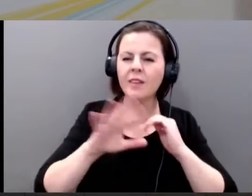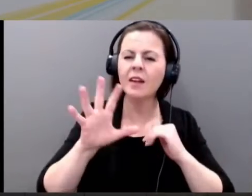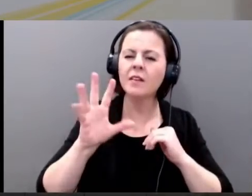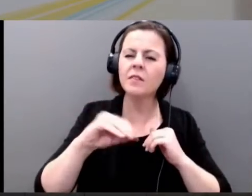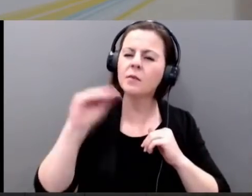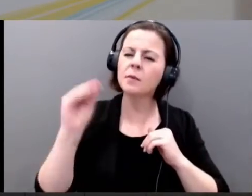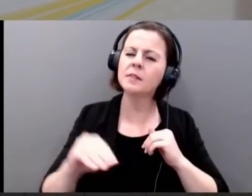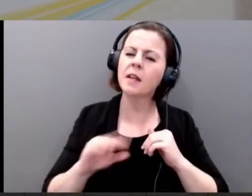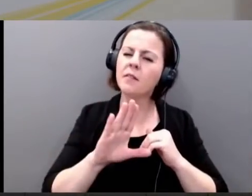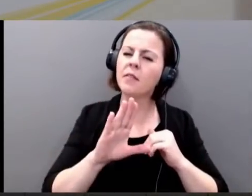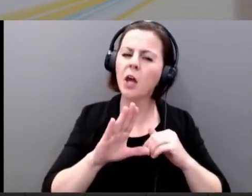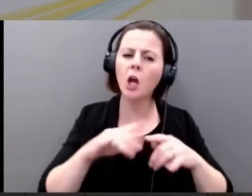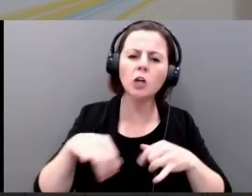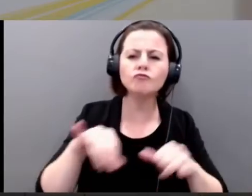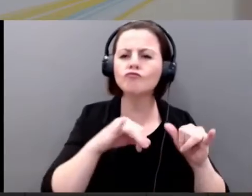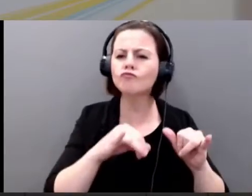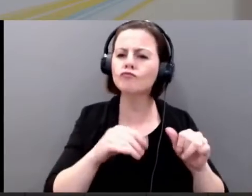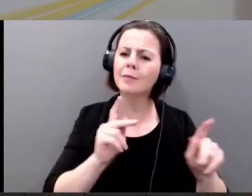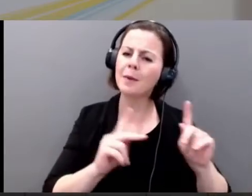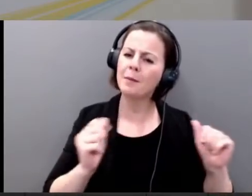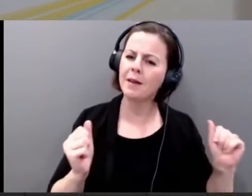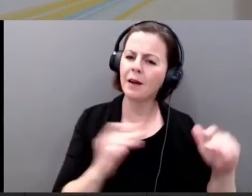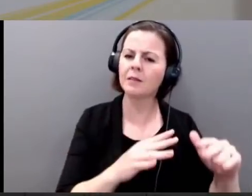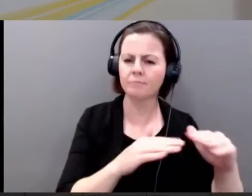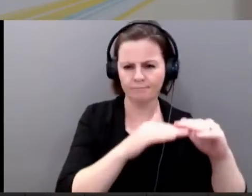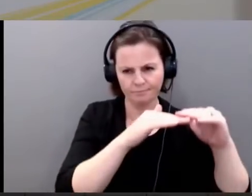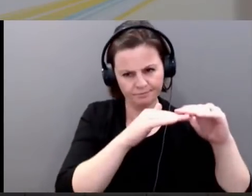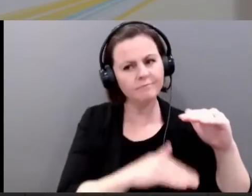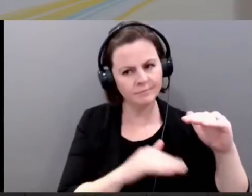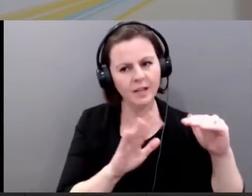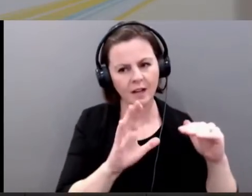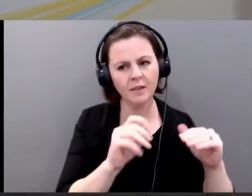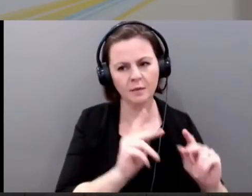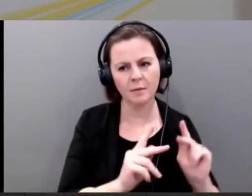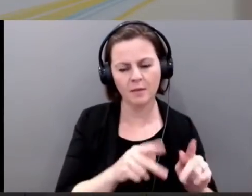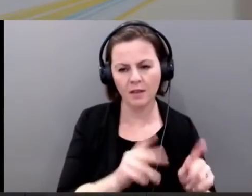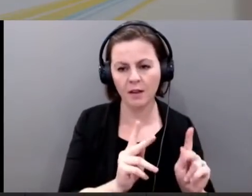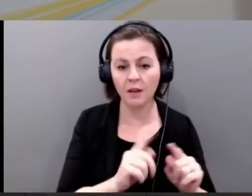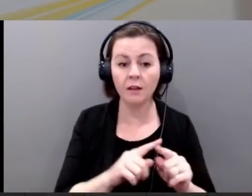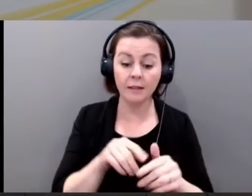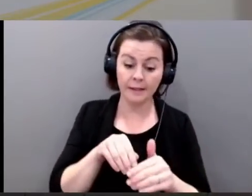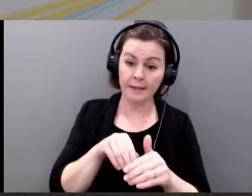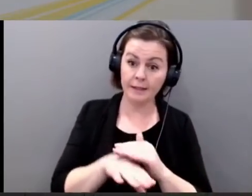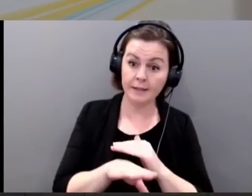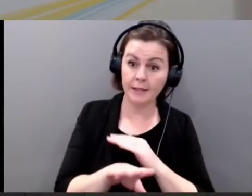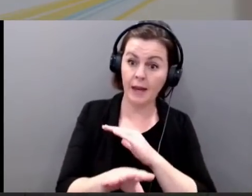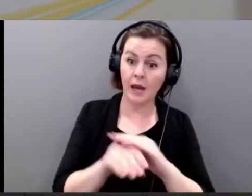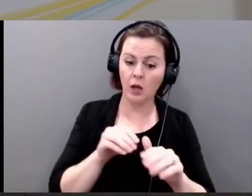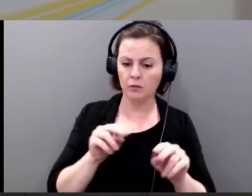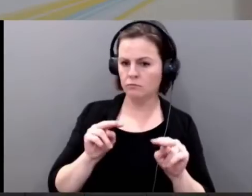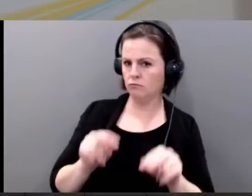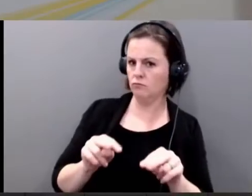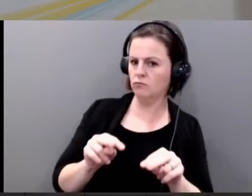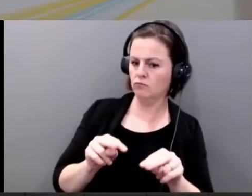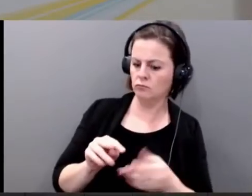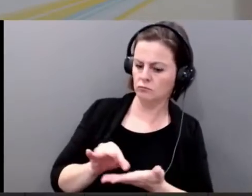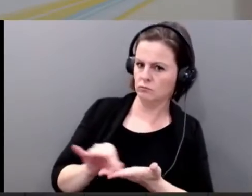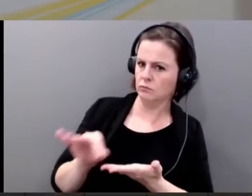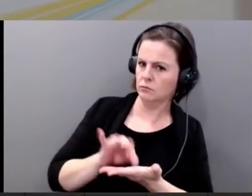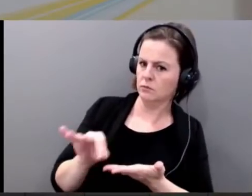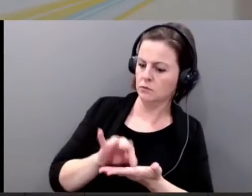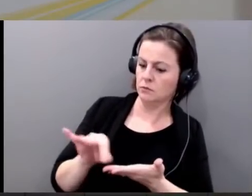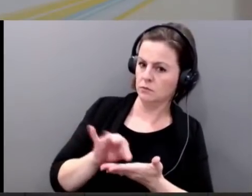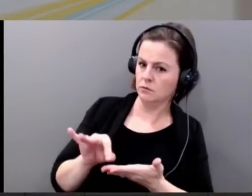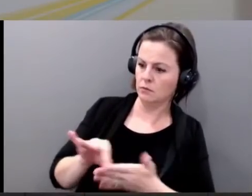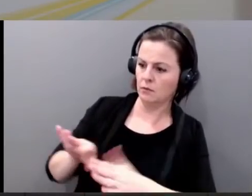operating capacity of the operational retail space, and monitor entrances and exits to ensure that capacity is not exceeded.